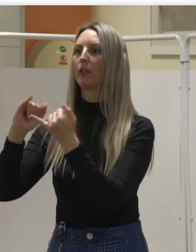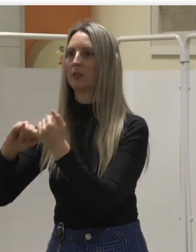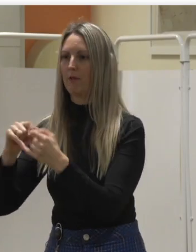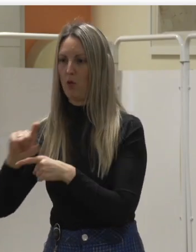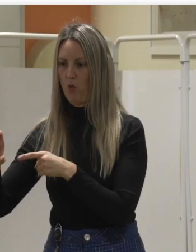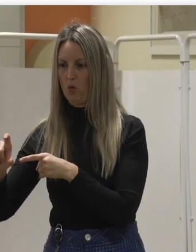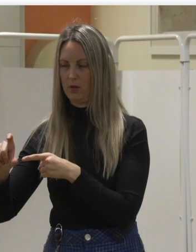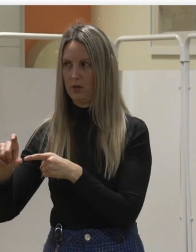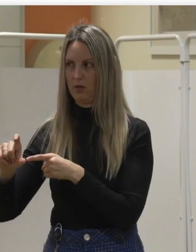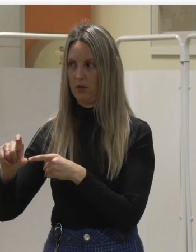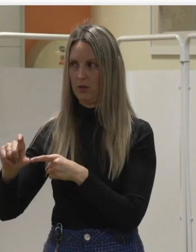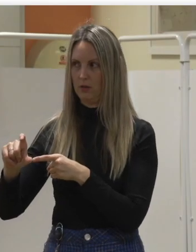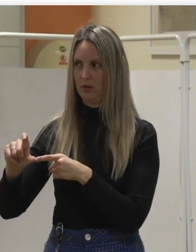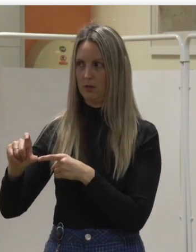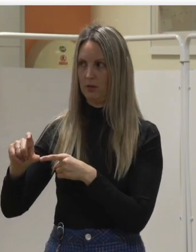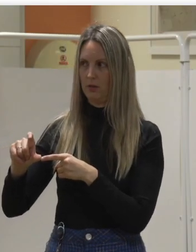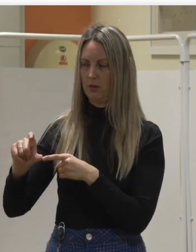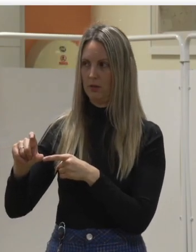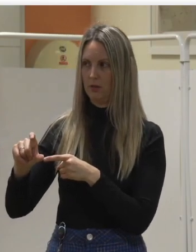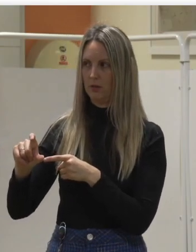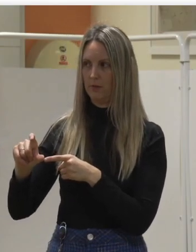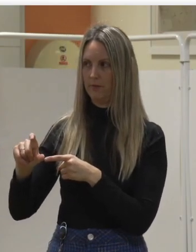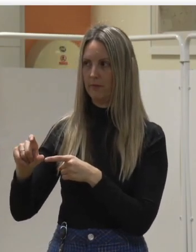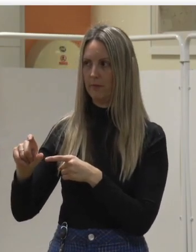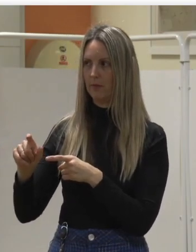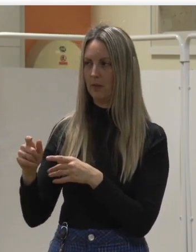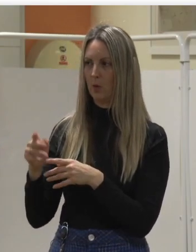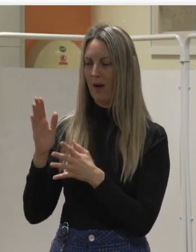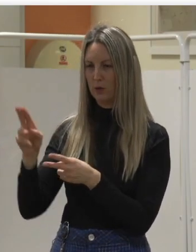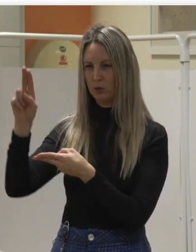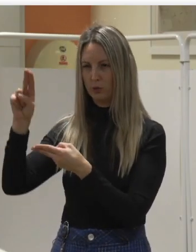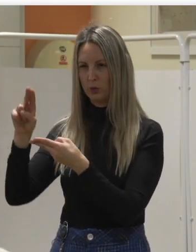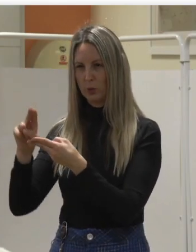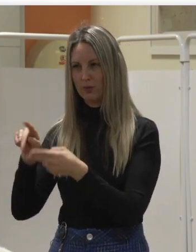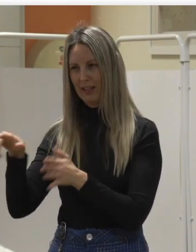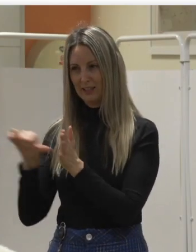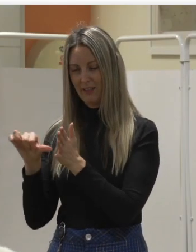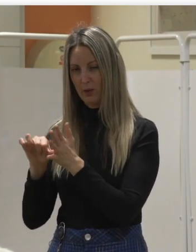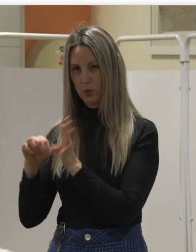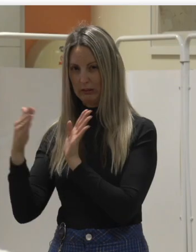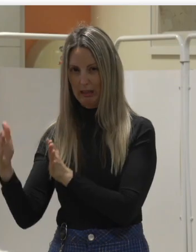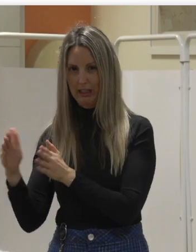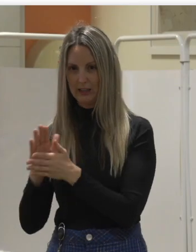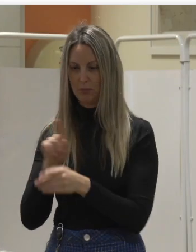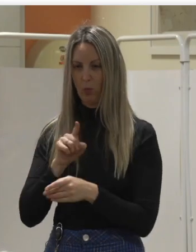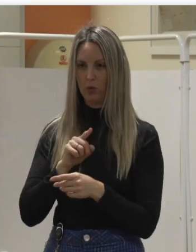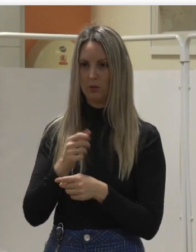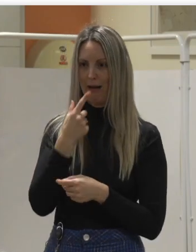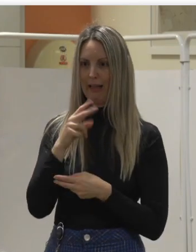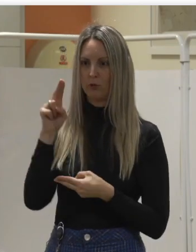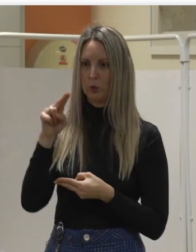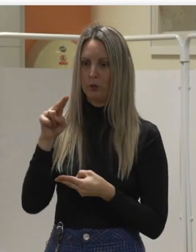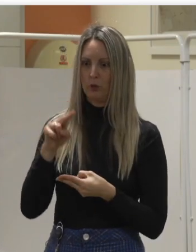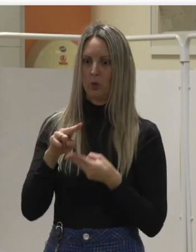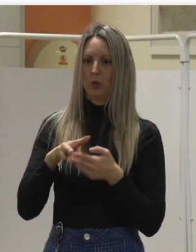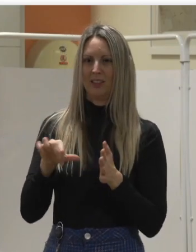to like really low to no steroids? Is that a phase that's really difficult for patients? Some people